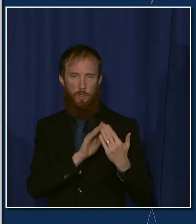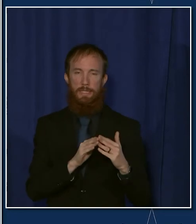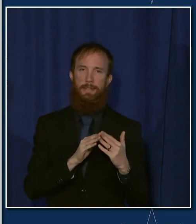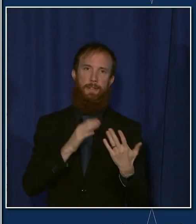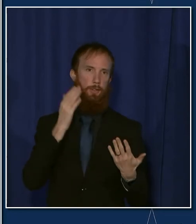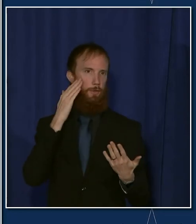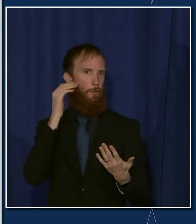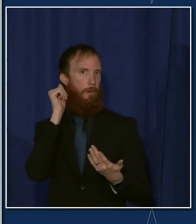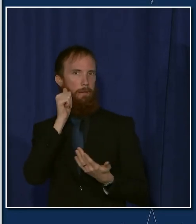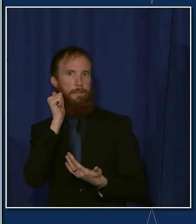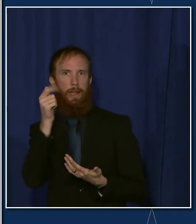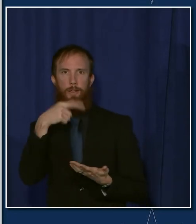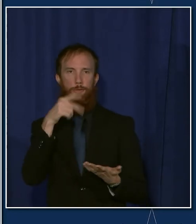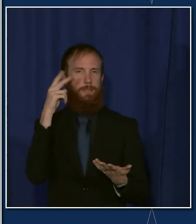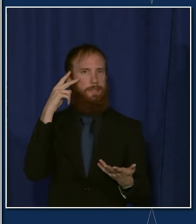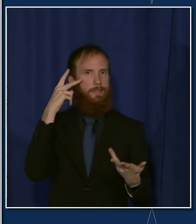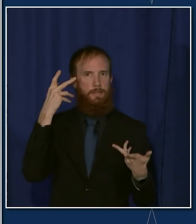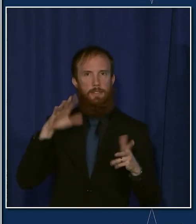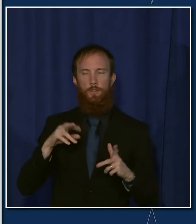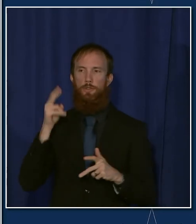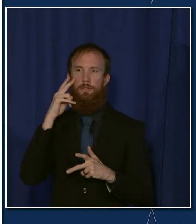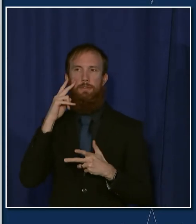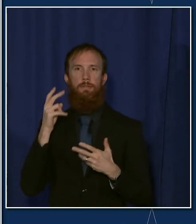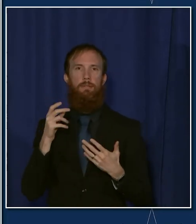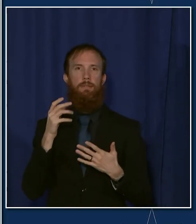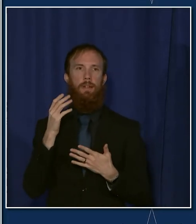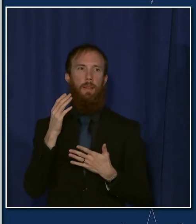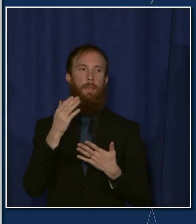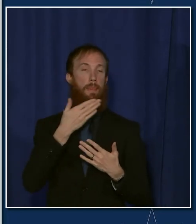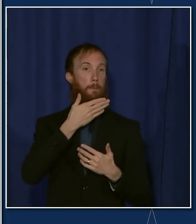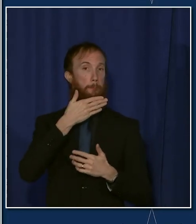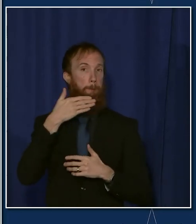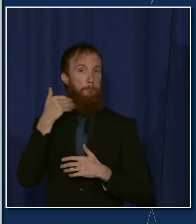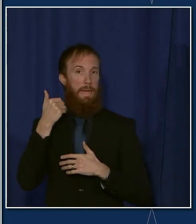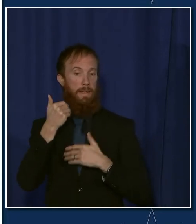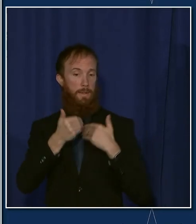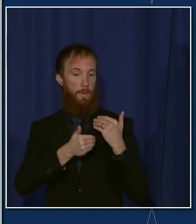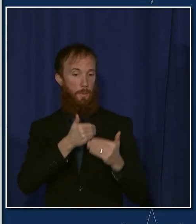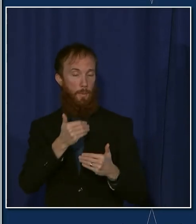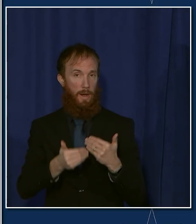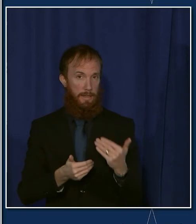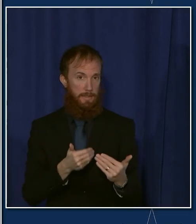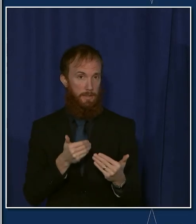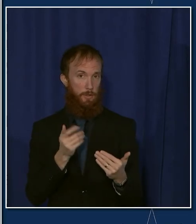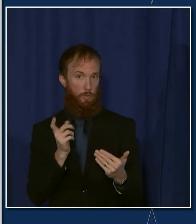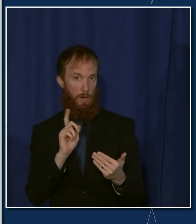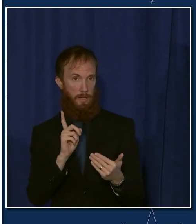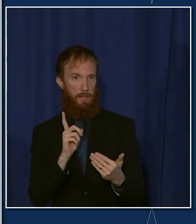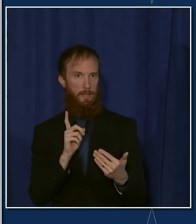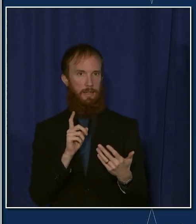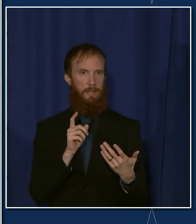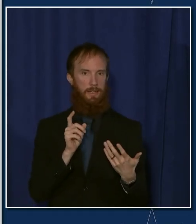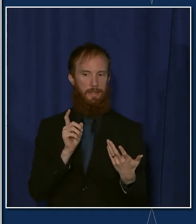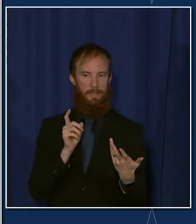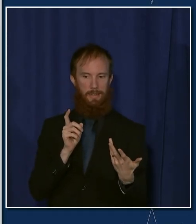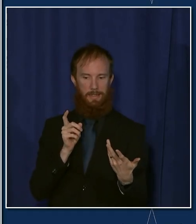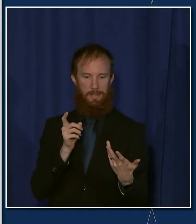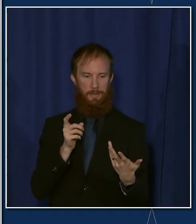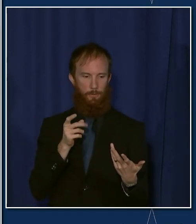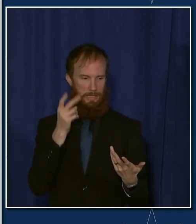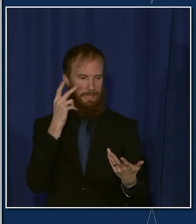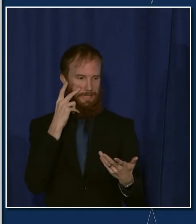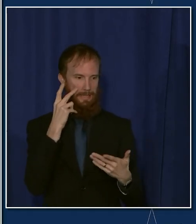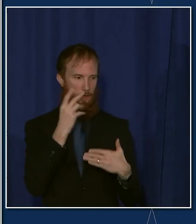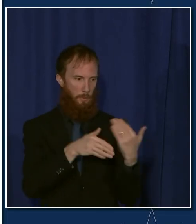day. As you've seen, a lot of the best progress we're making in vaccination is in the areas where we most need to make that